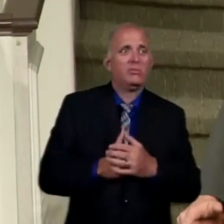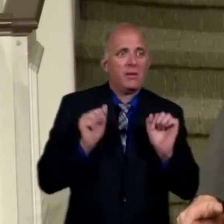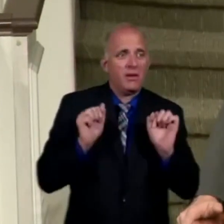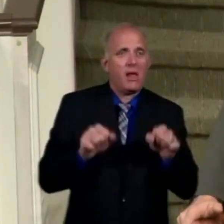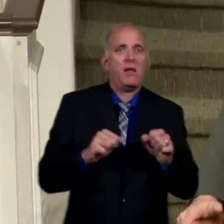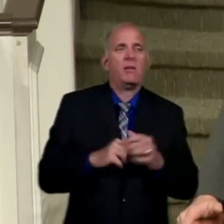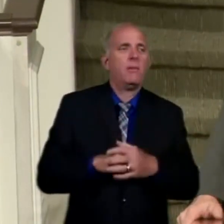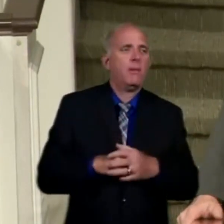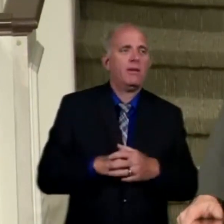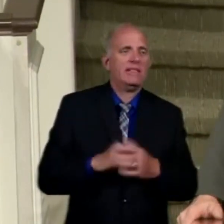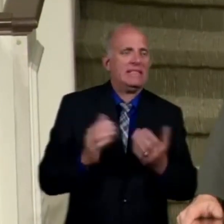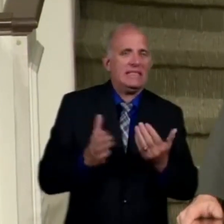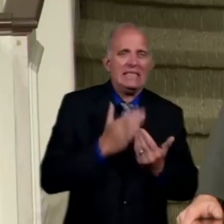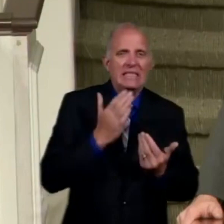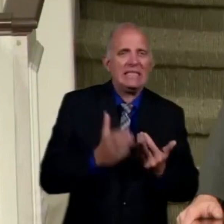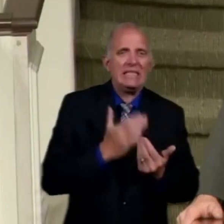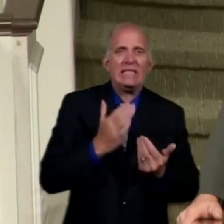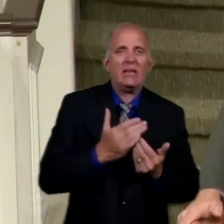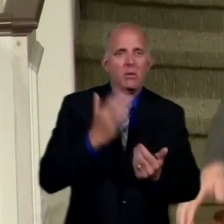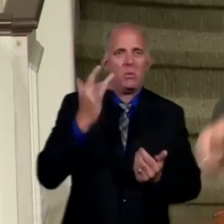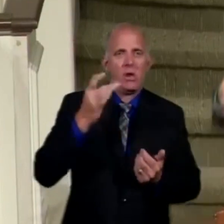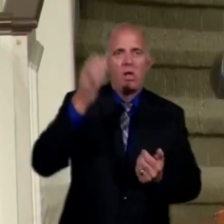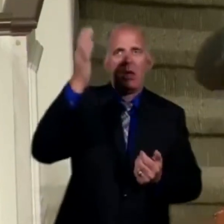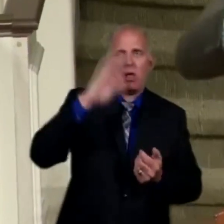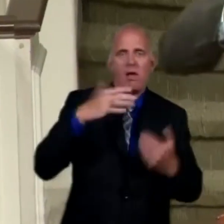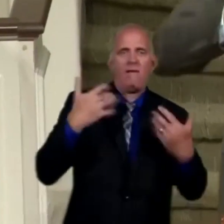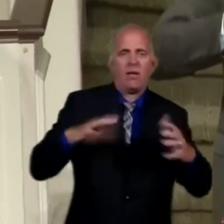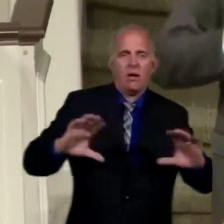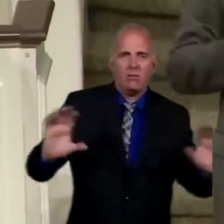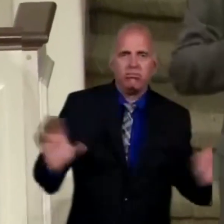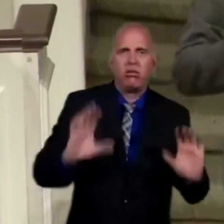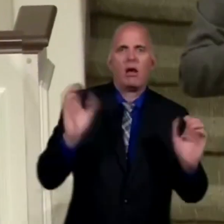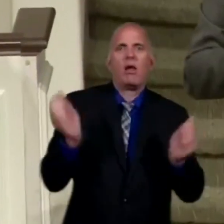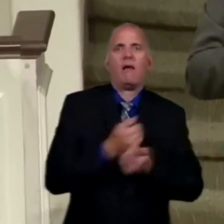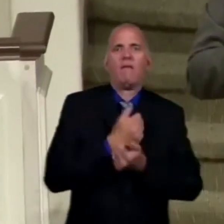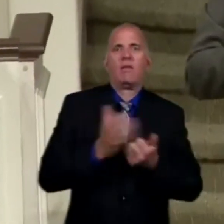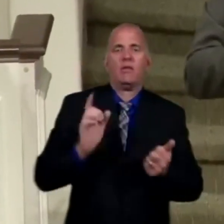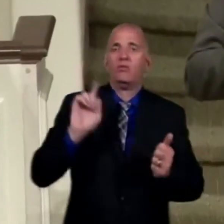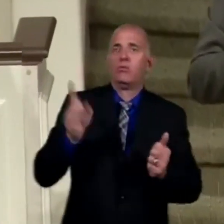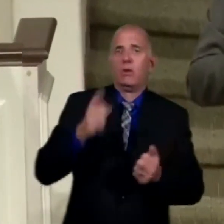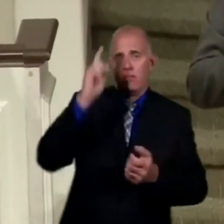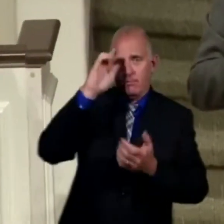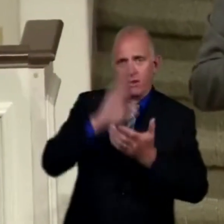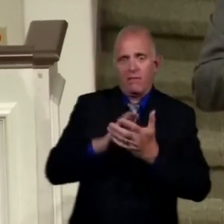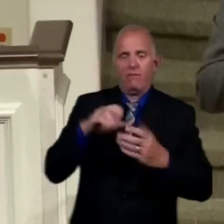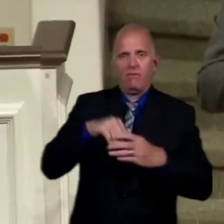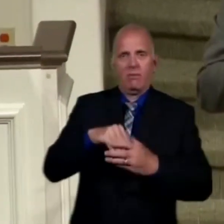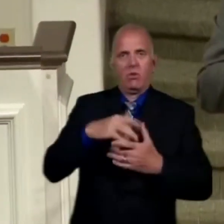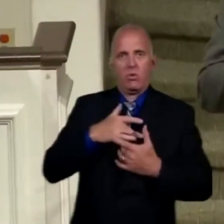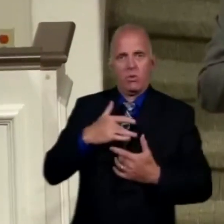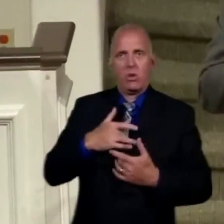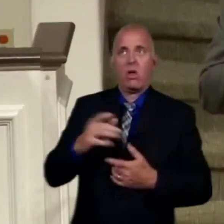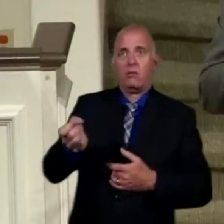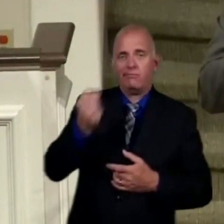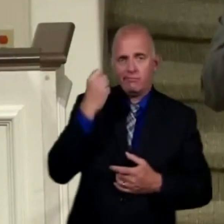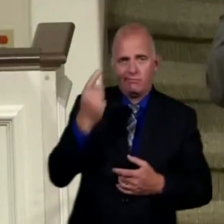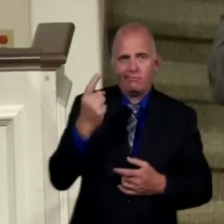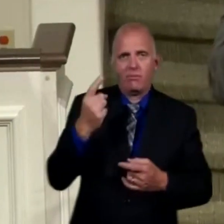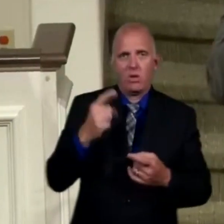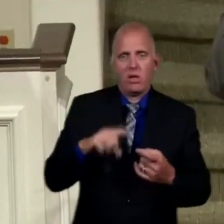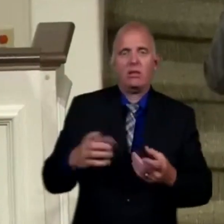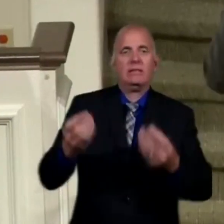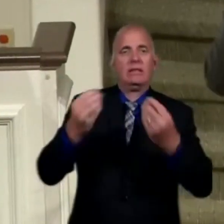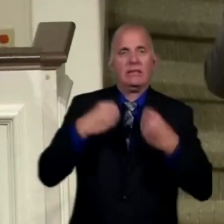easy. Because God did all the work. He said we must believe in our heart that only Jesus can give us eternal life. And we